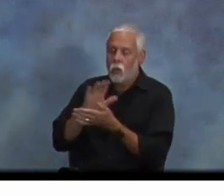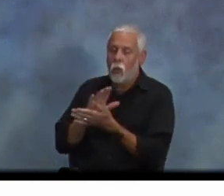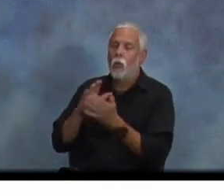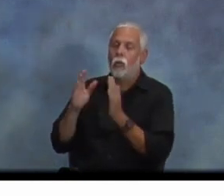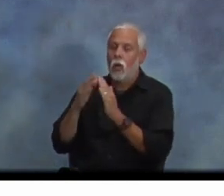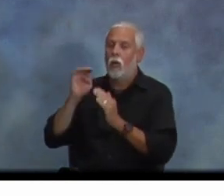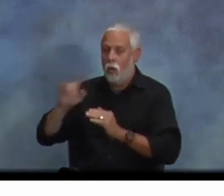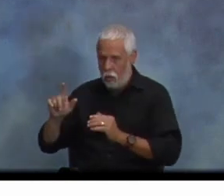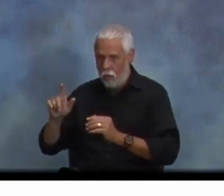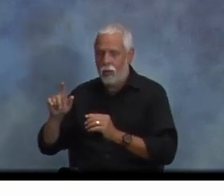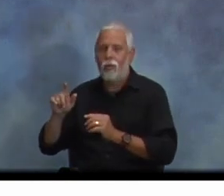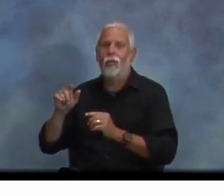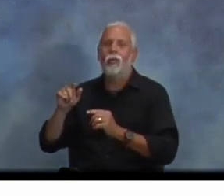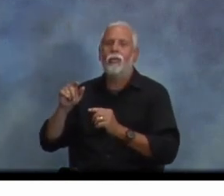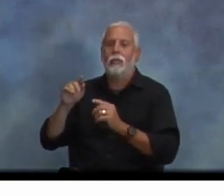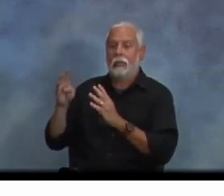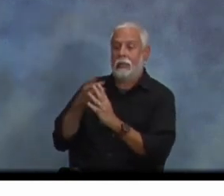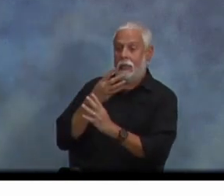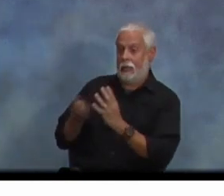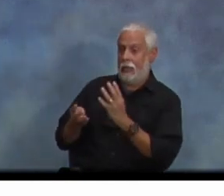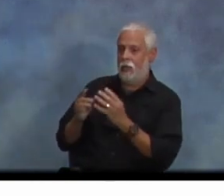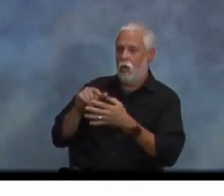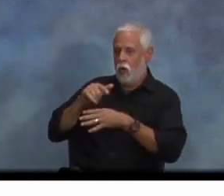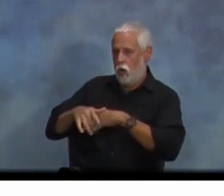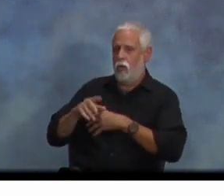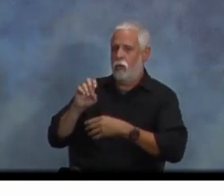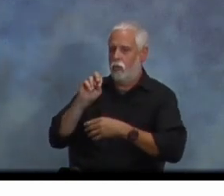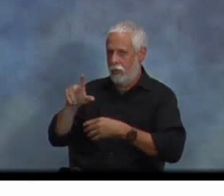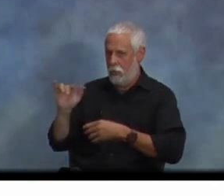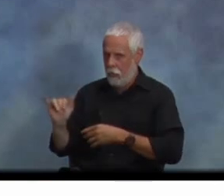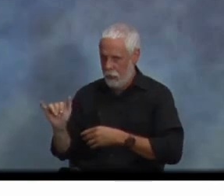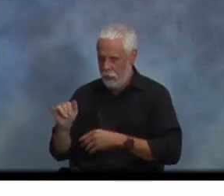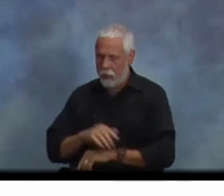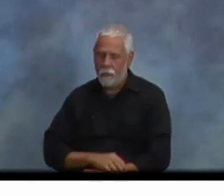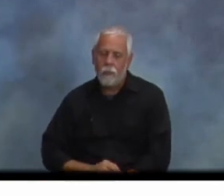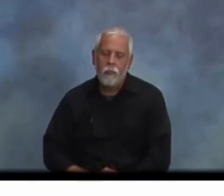town hall, also scheduled for early November.